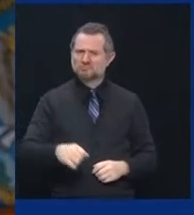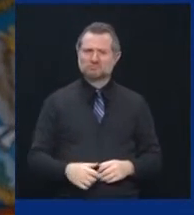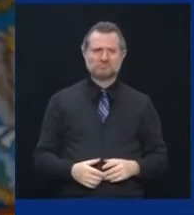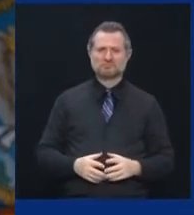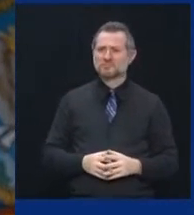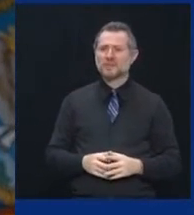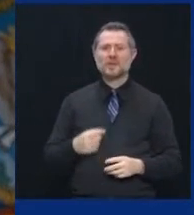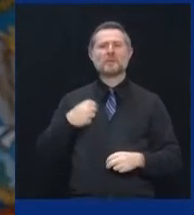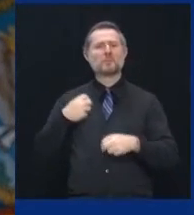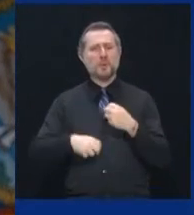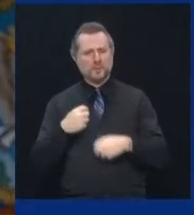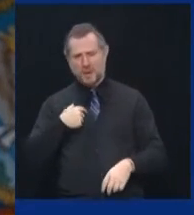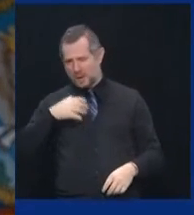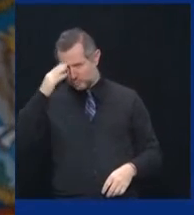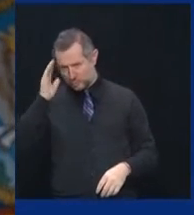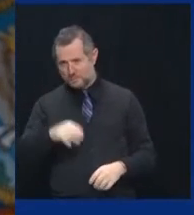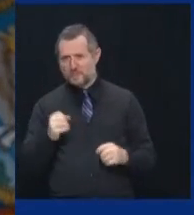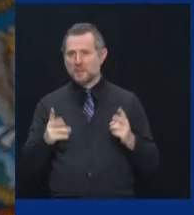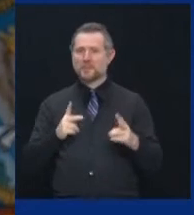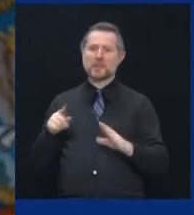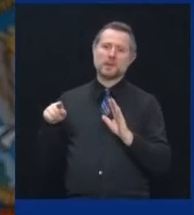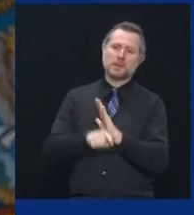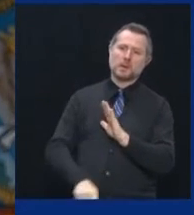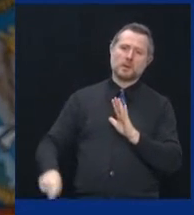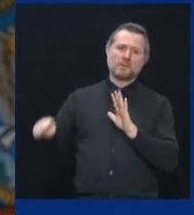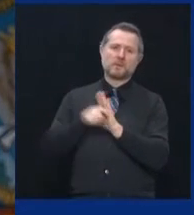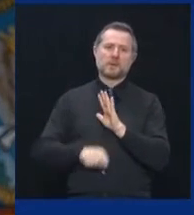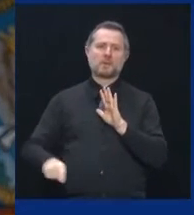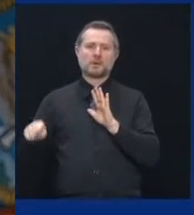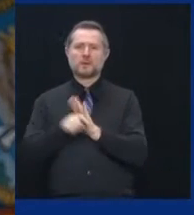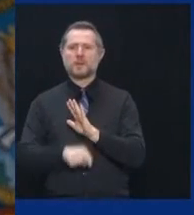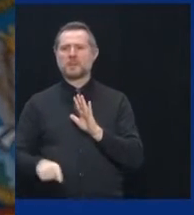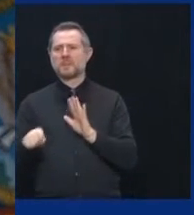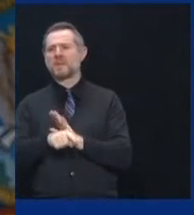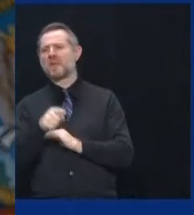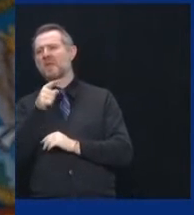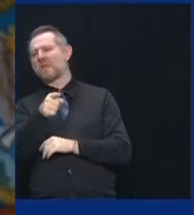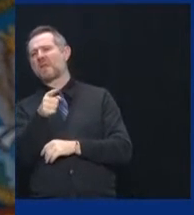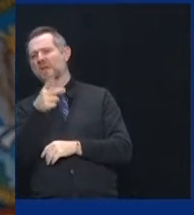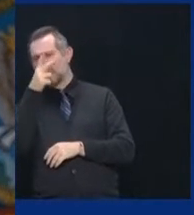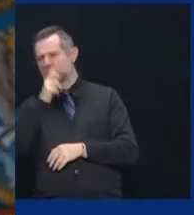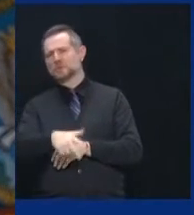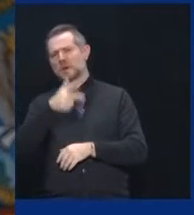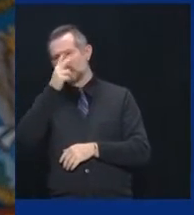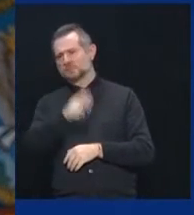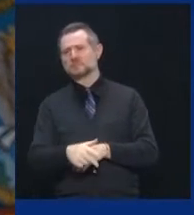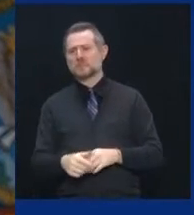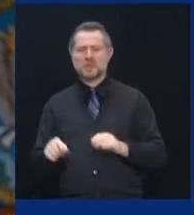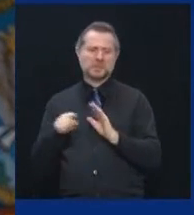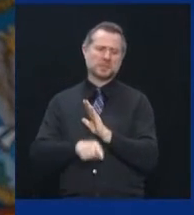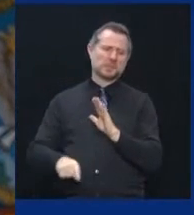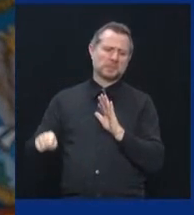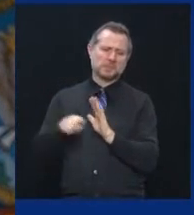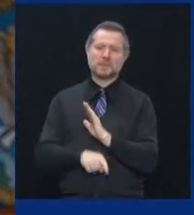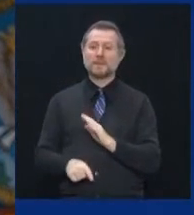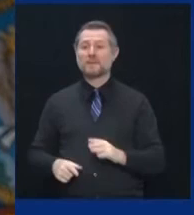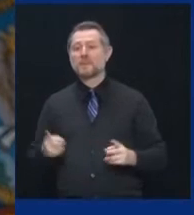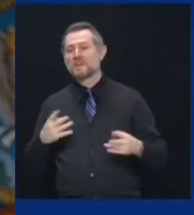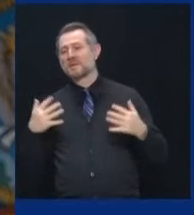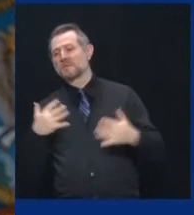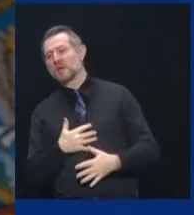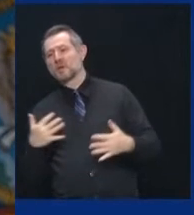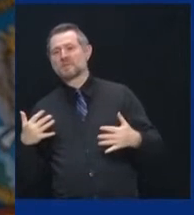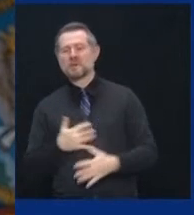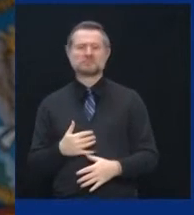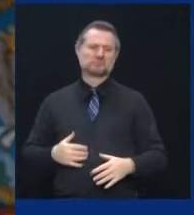hear the naysayers, I hear the hate mongers, I hear the voices of doubt and insecurity, I hear the fears of those without the